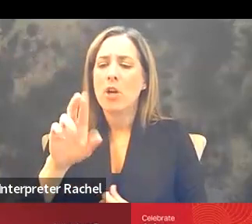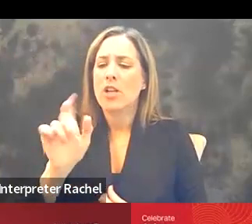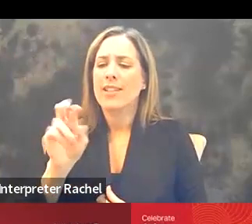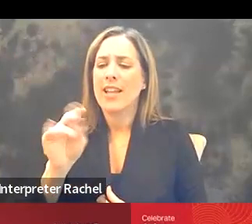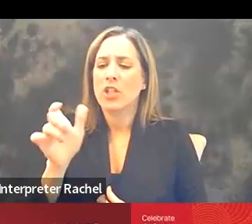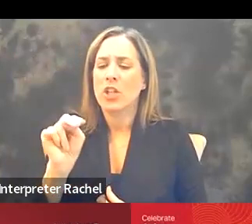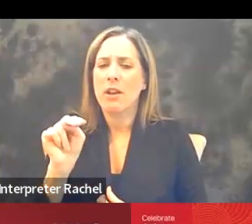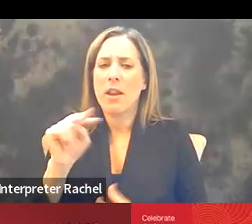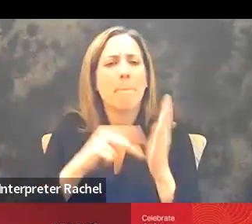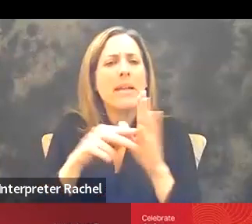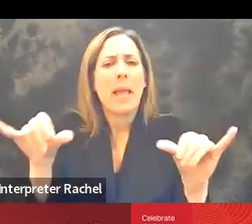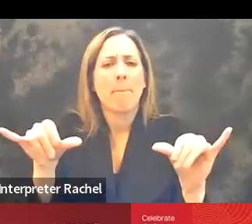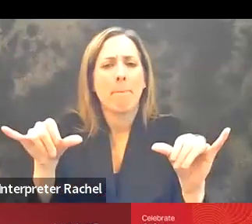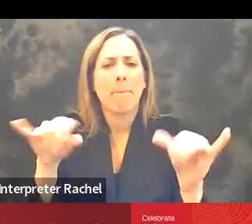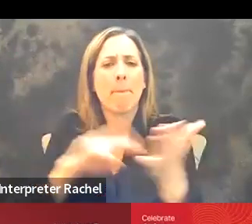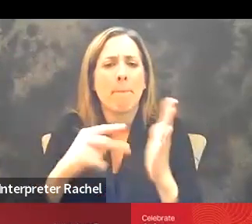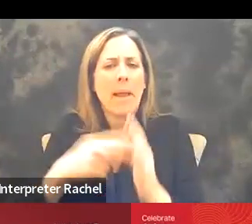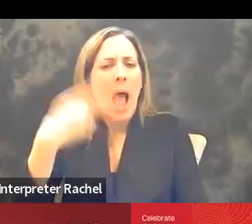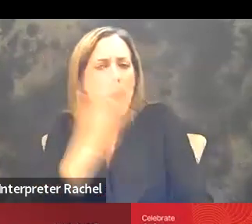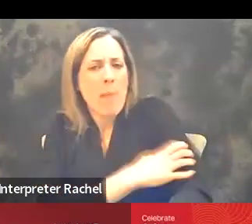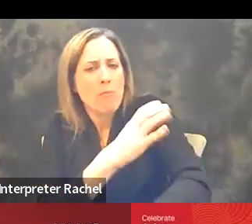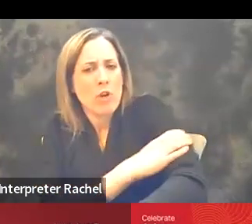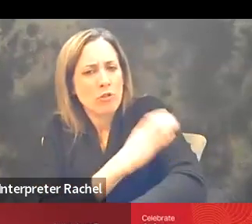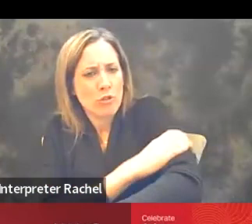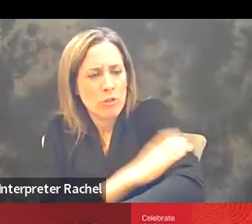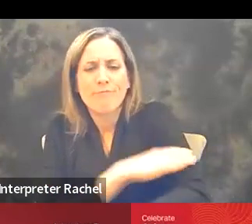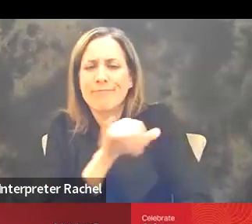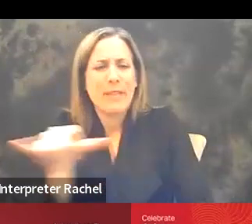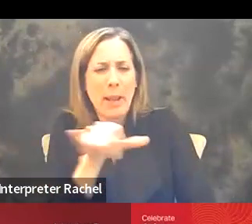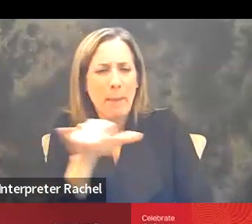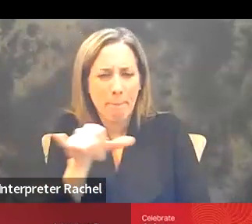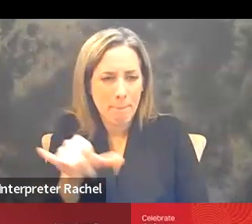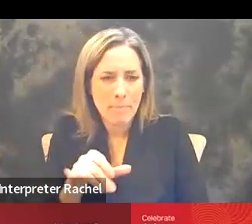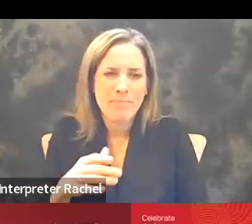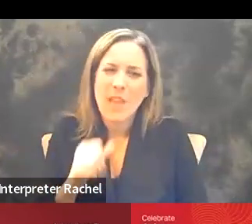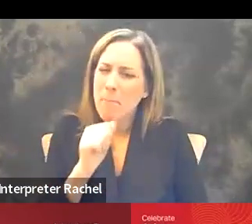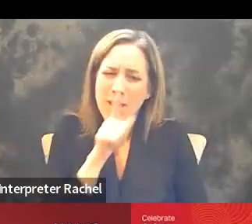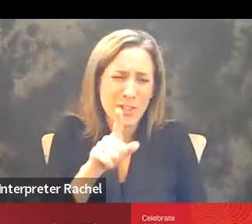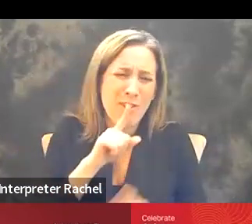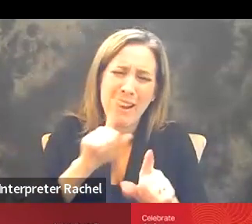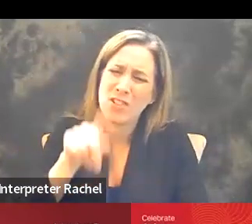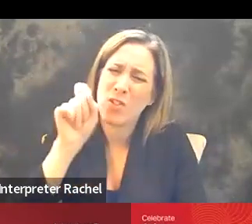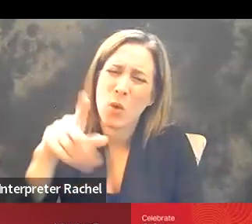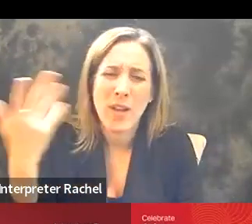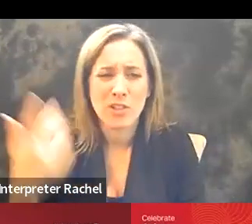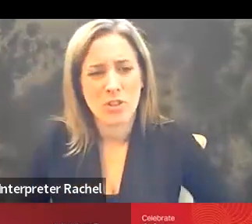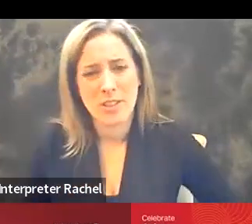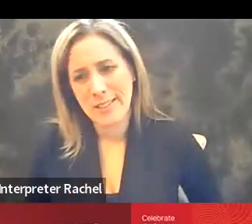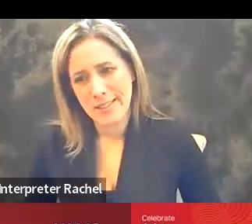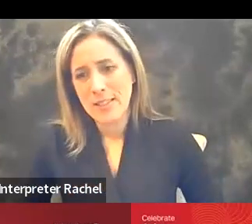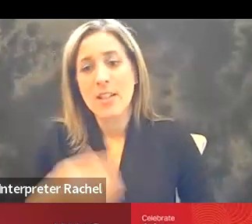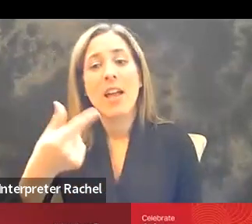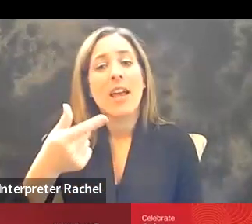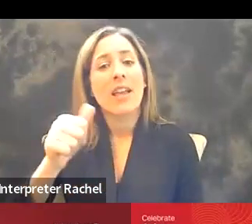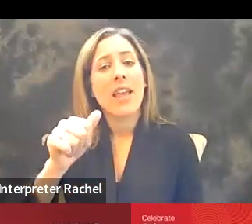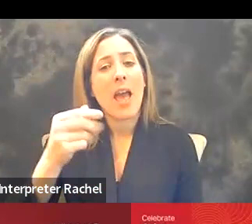disparate vocabulary that patients don't really know what we're talking to them about. I'm not sure if that answered your question, but. I think it did.